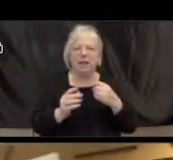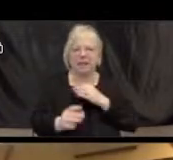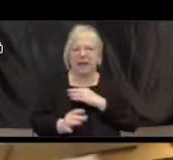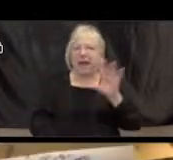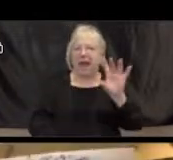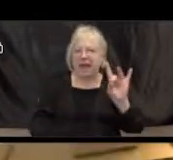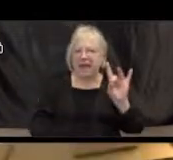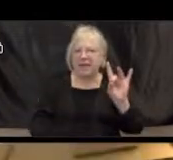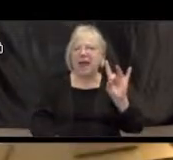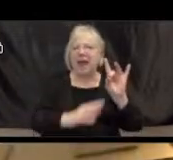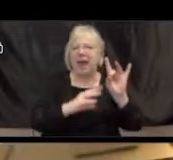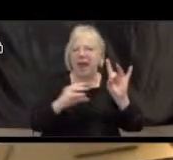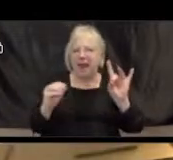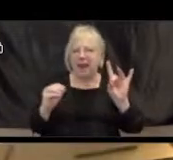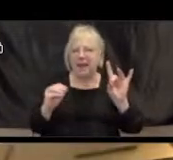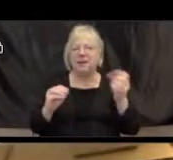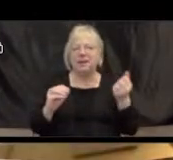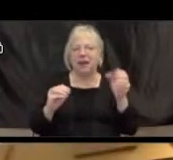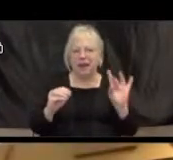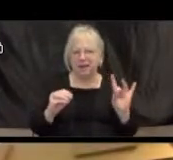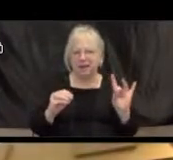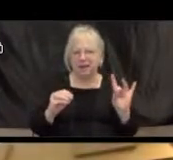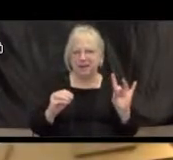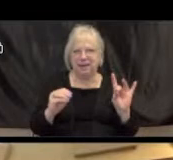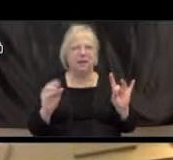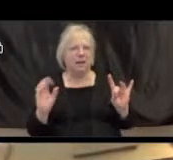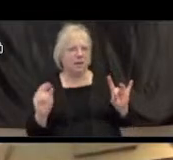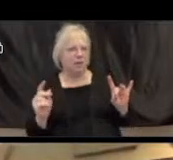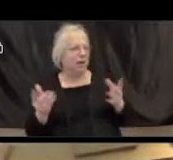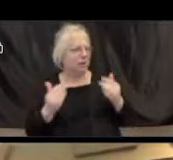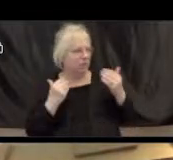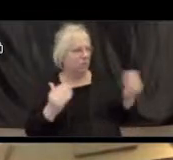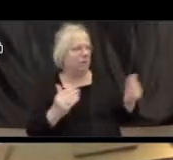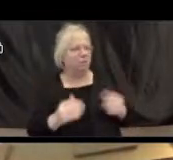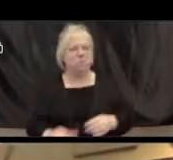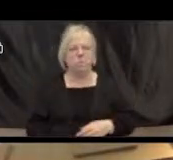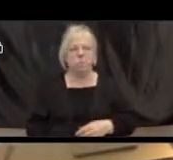18. 8 and 18, okay. Go ahead.